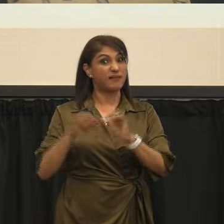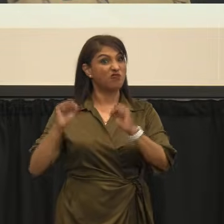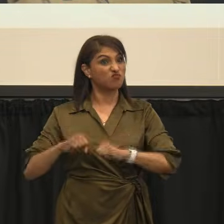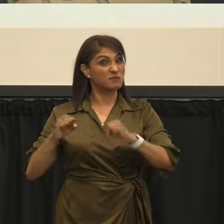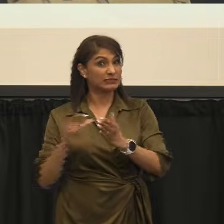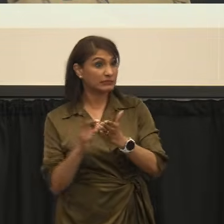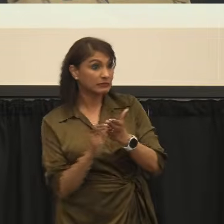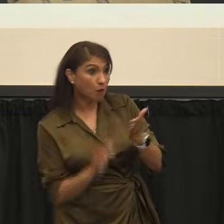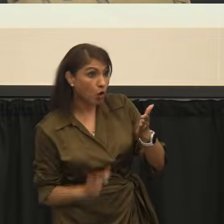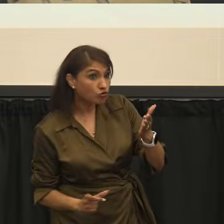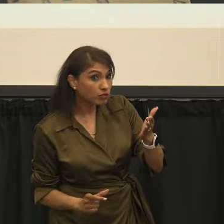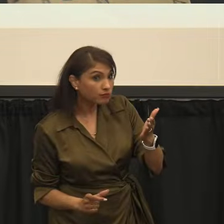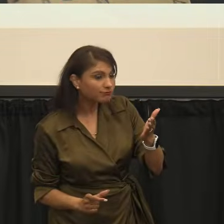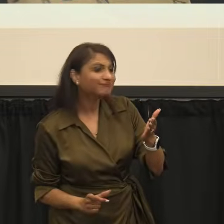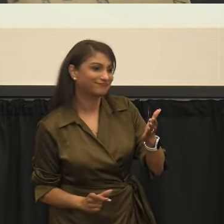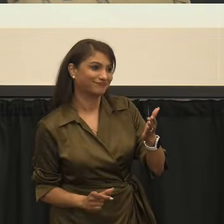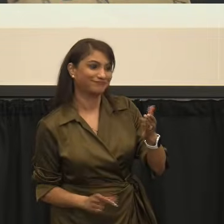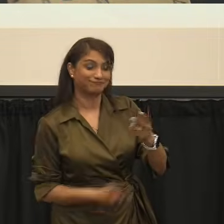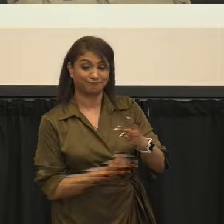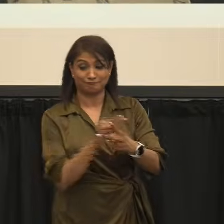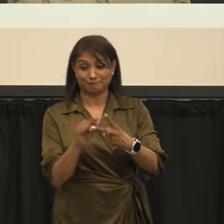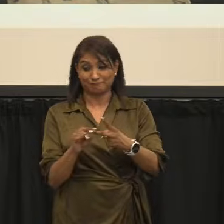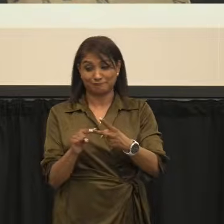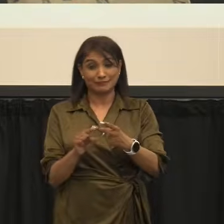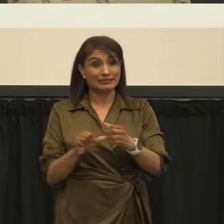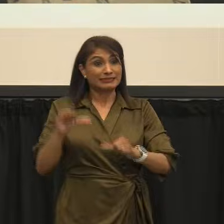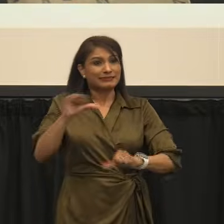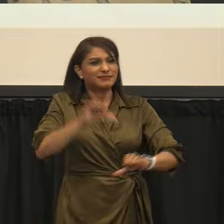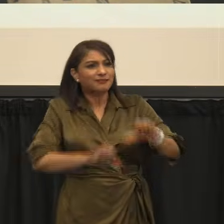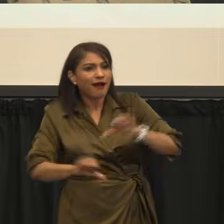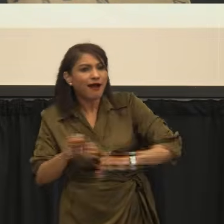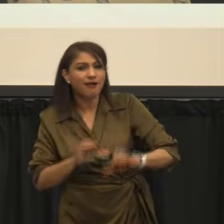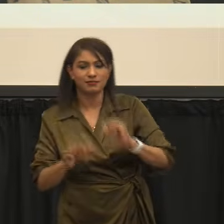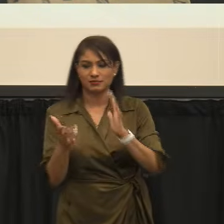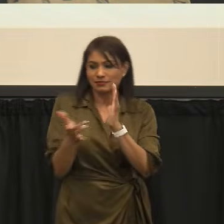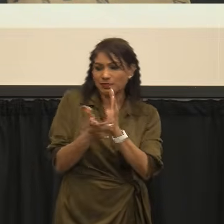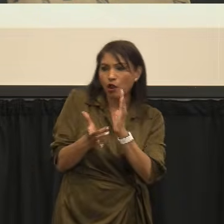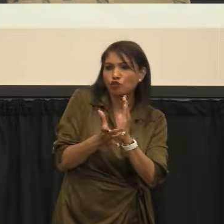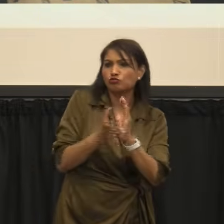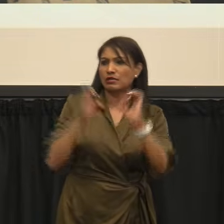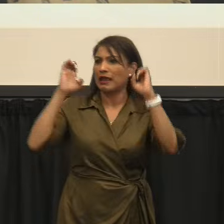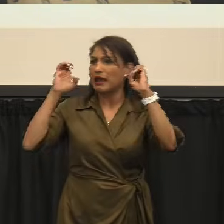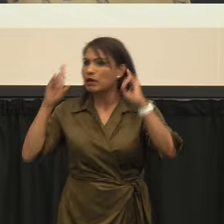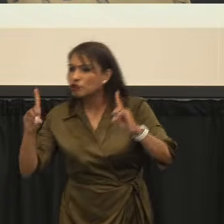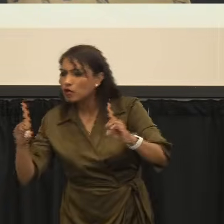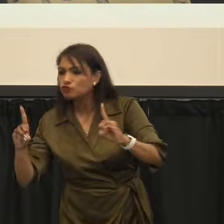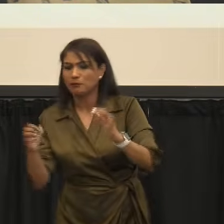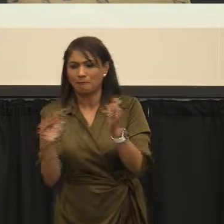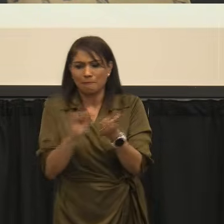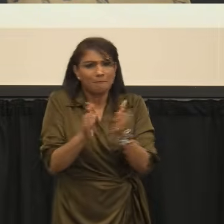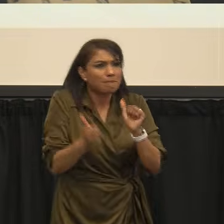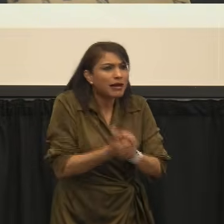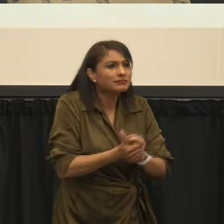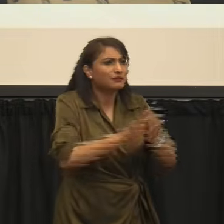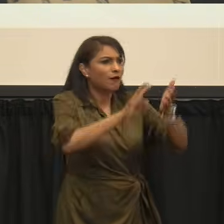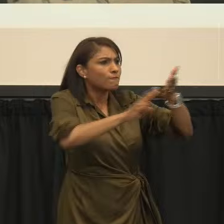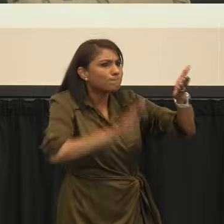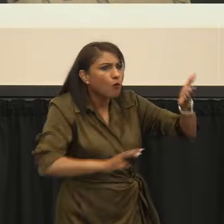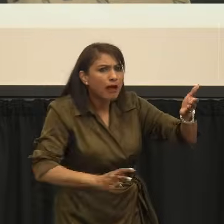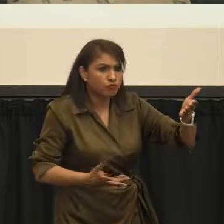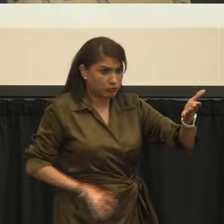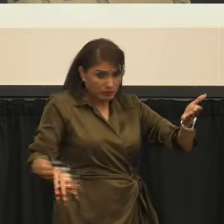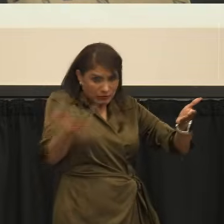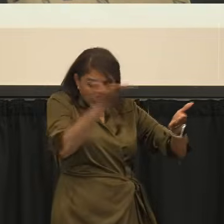So with the curriculum, it needs to also align with technology, and then science, technology,